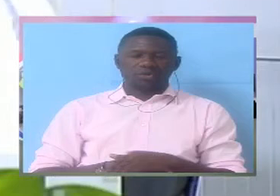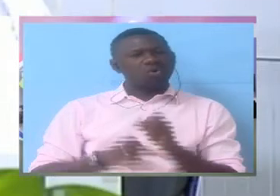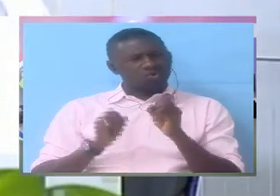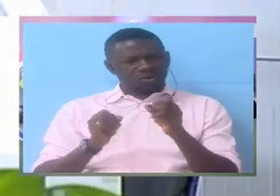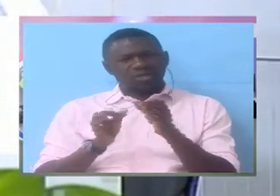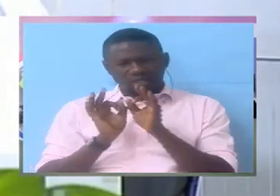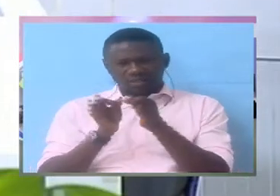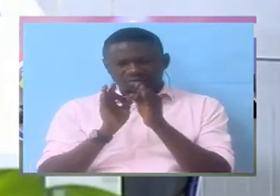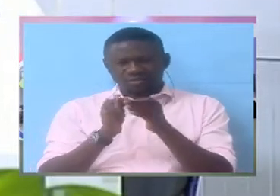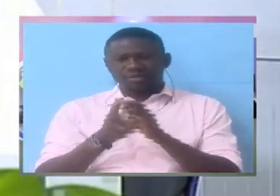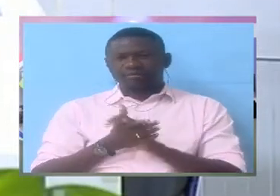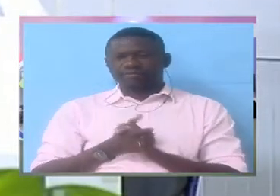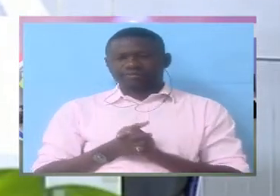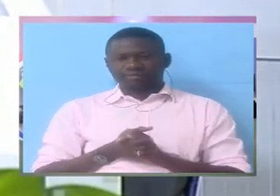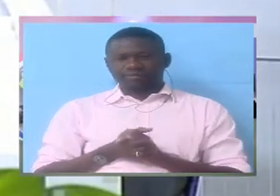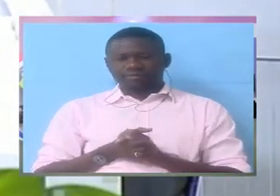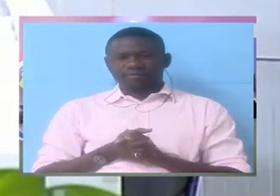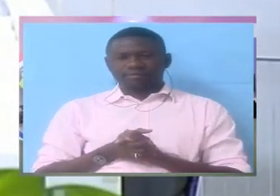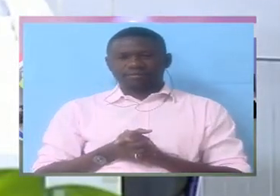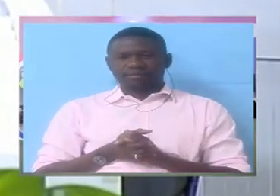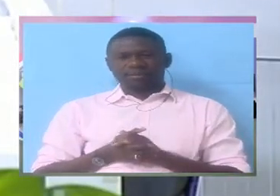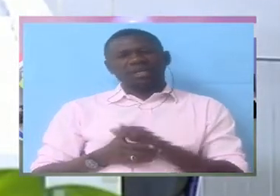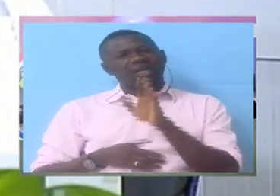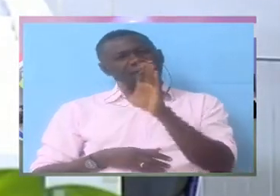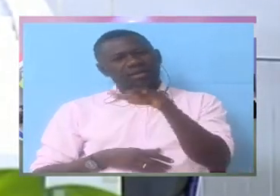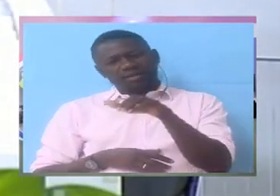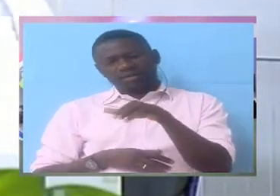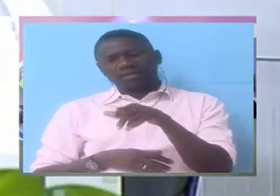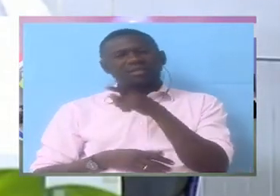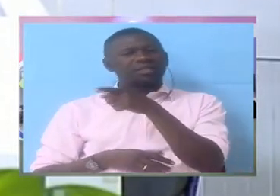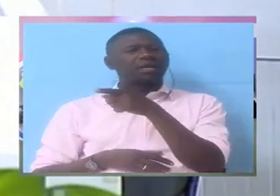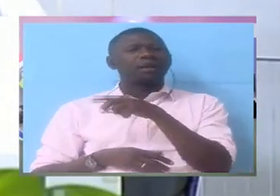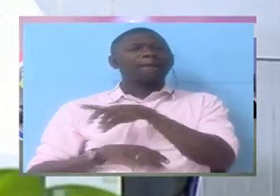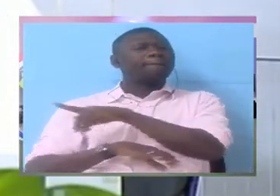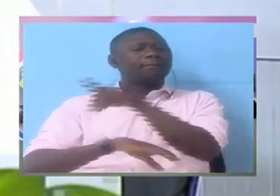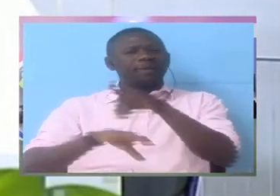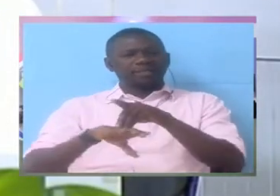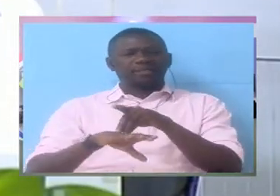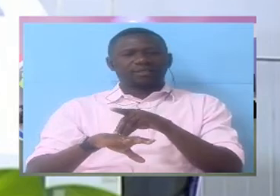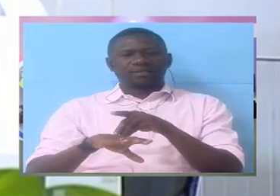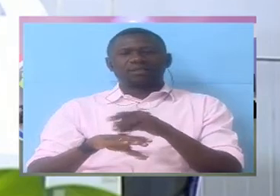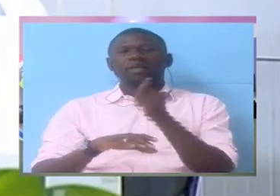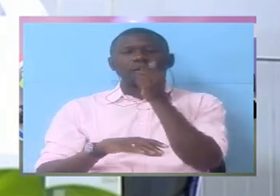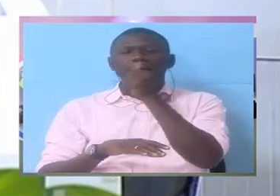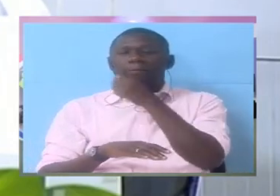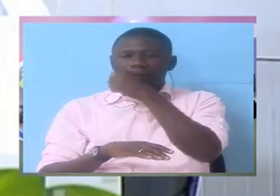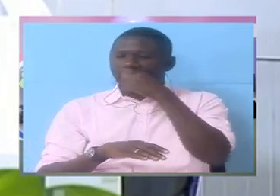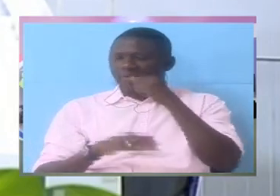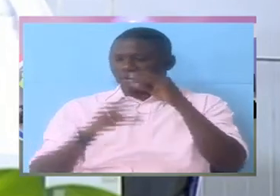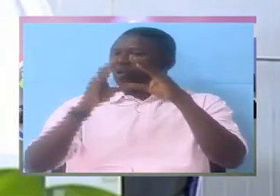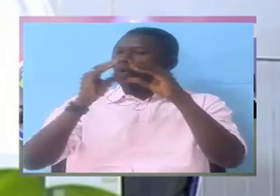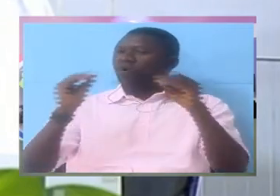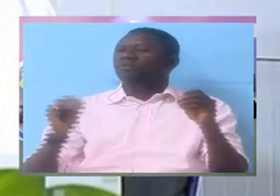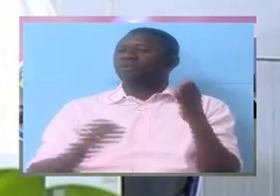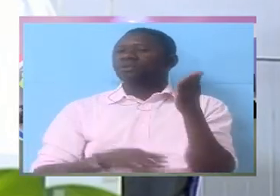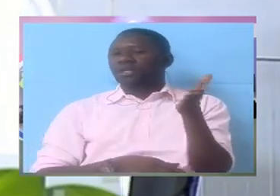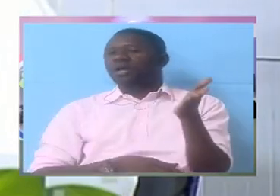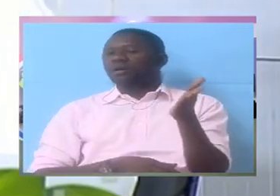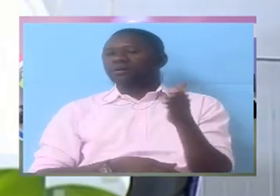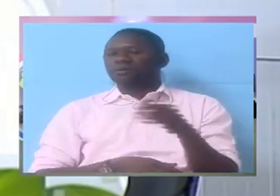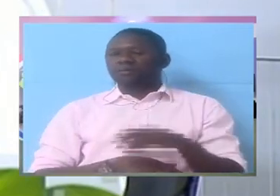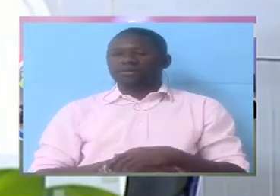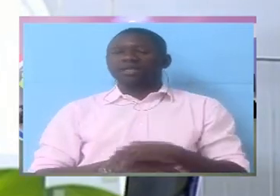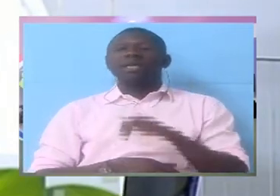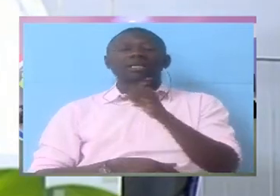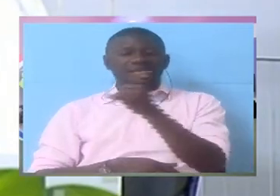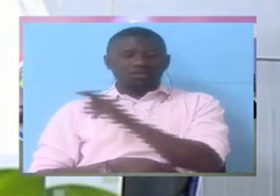Proceed. Tendamoro. Lead council. Lead council. That place is a secret department. otomo kullo do ku bundalet. We all know